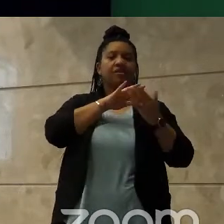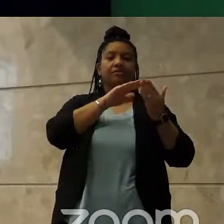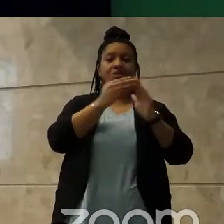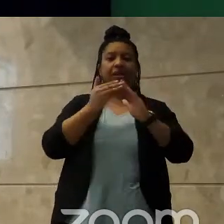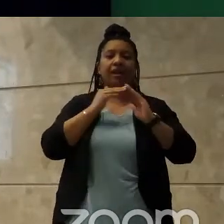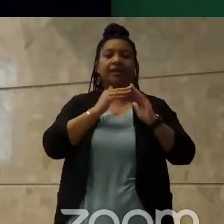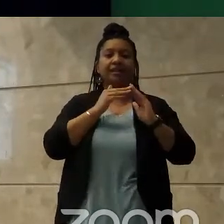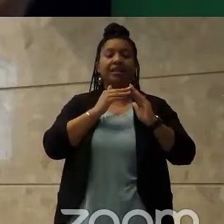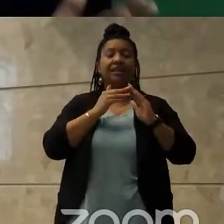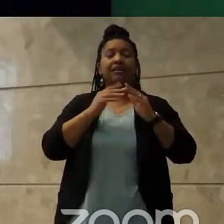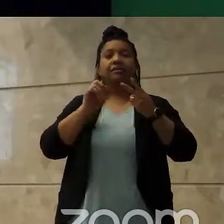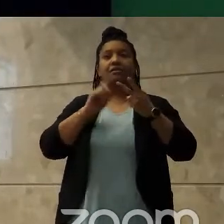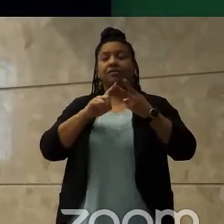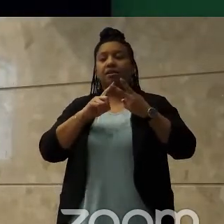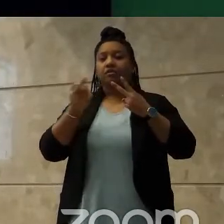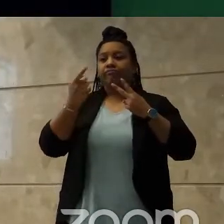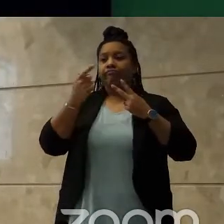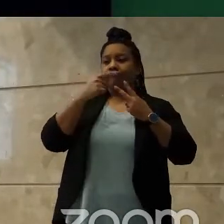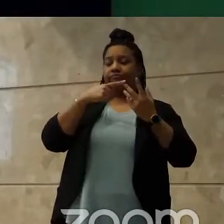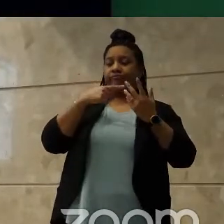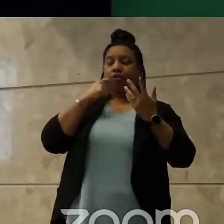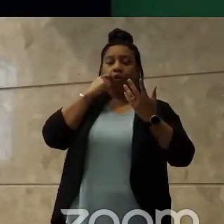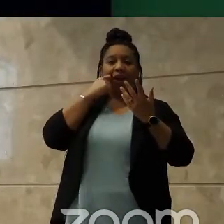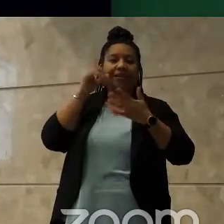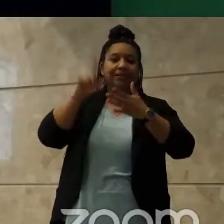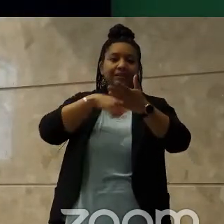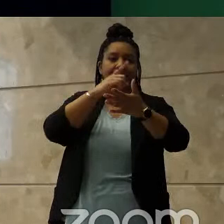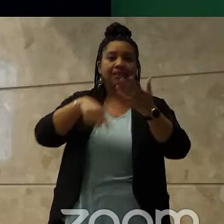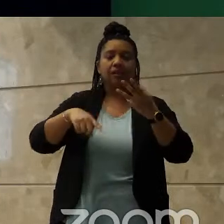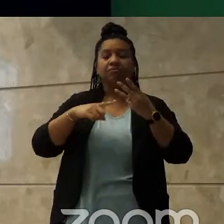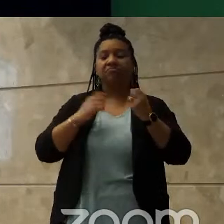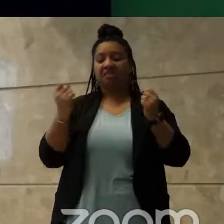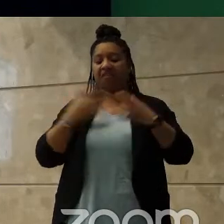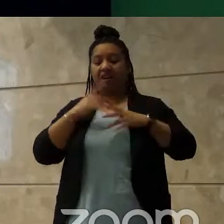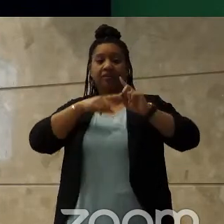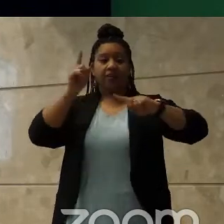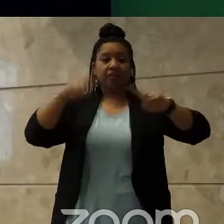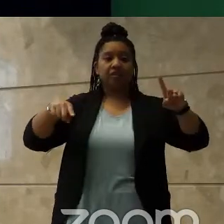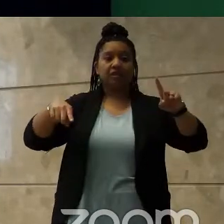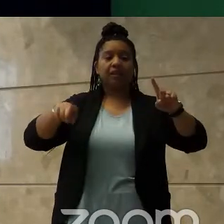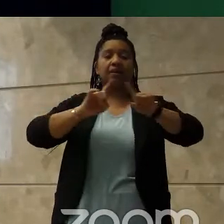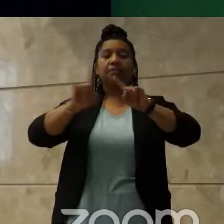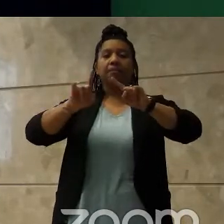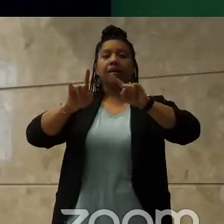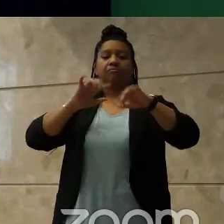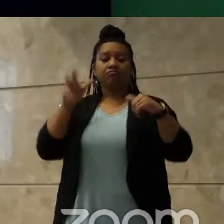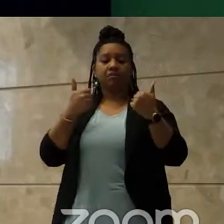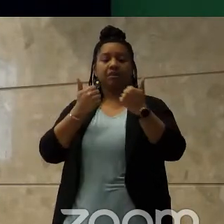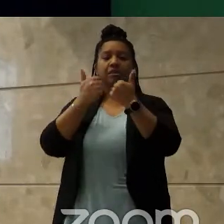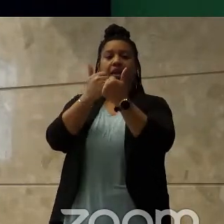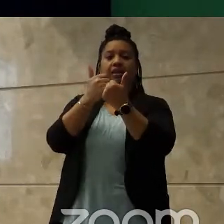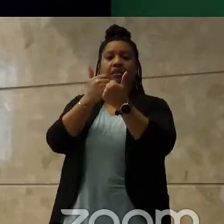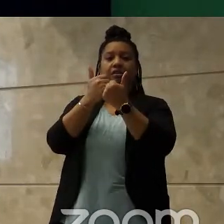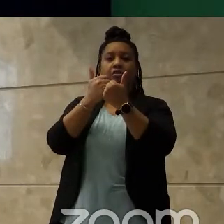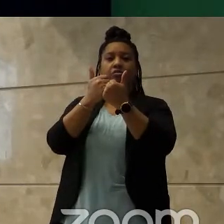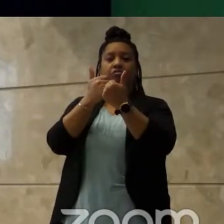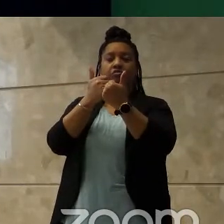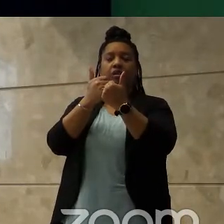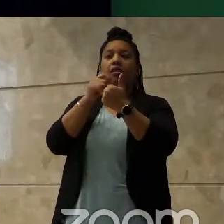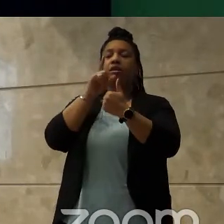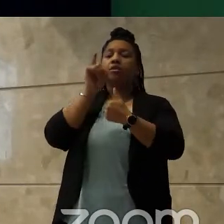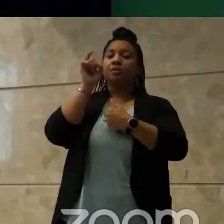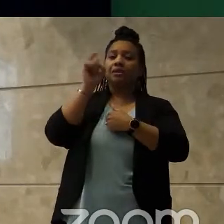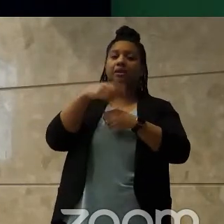people afraid of the notion of diversity. Somehow the challenge we face is to use language that helps